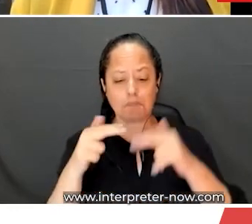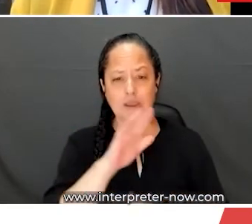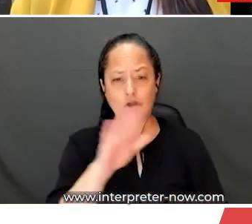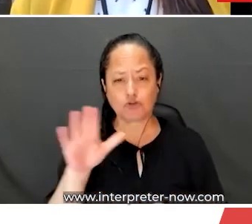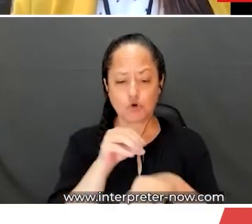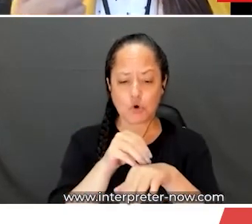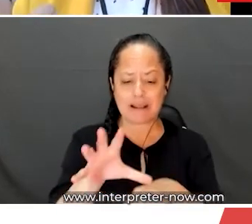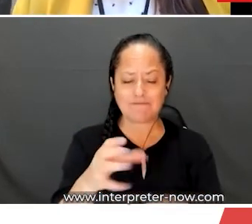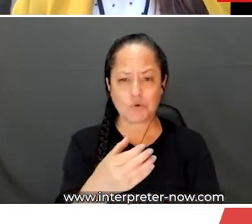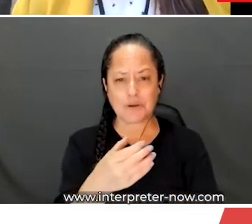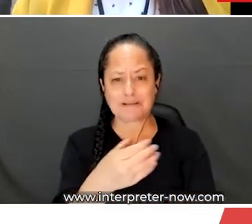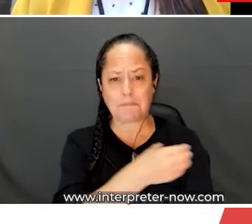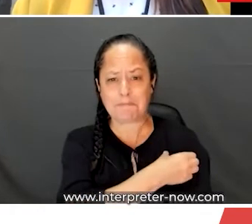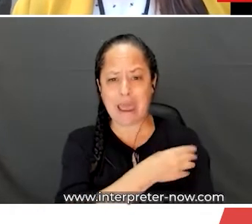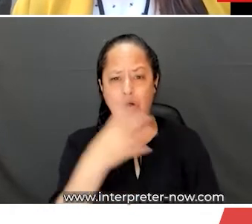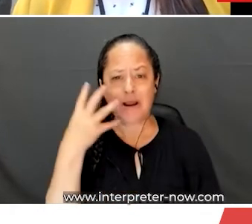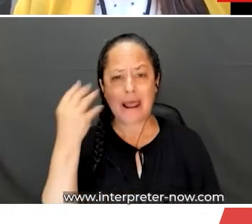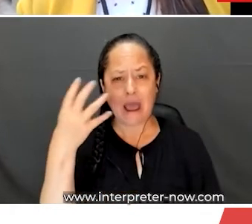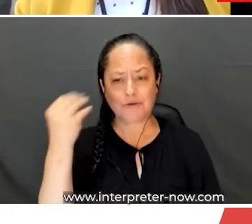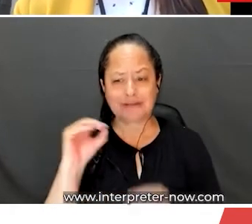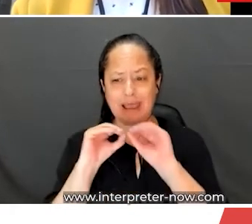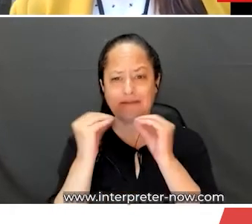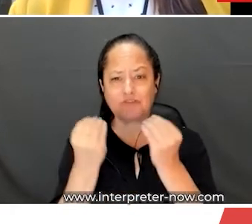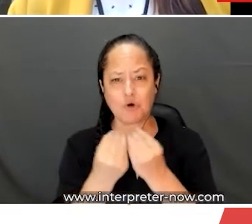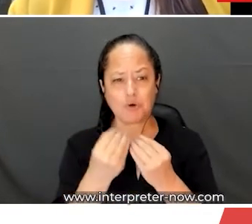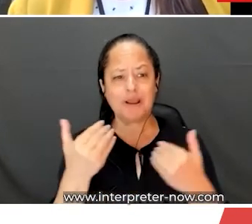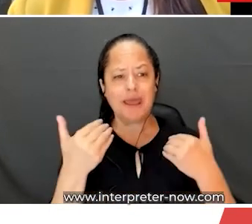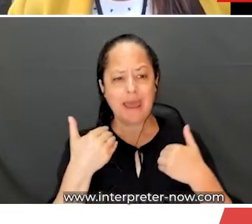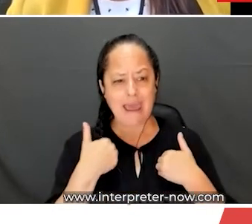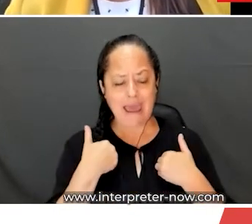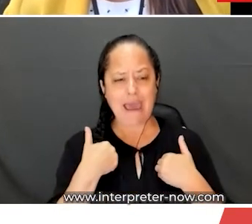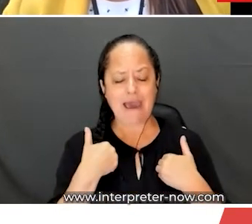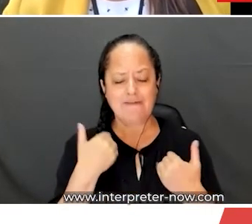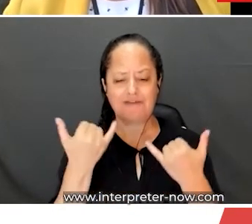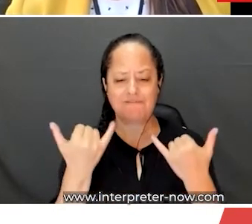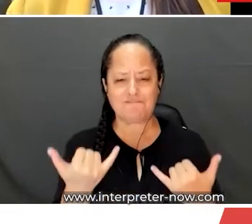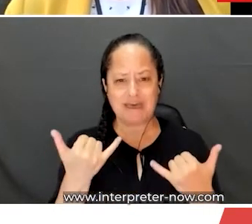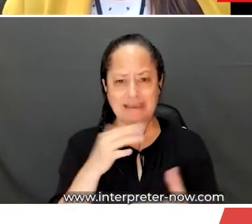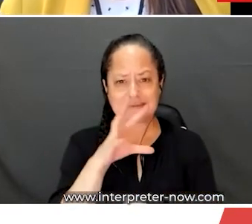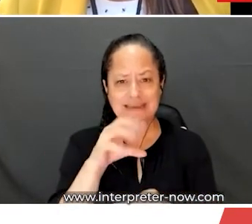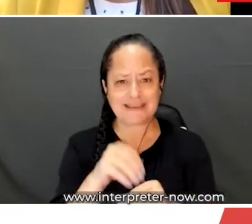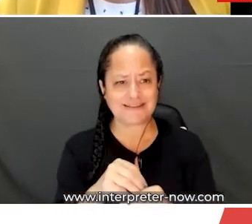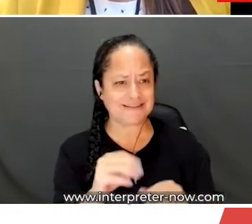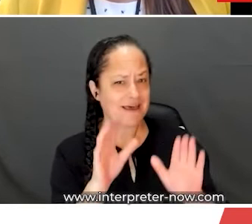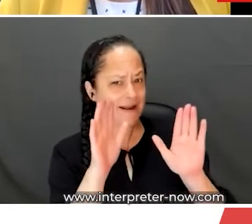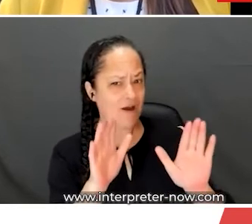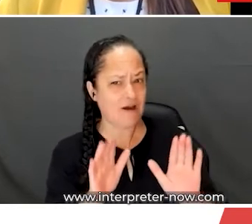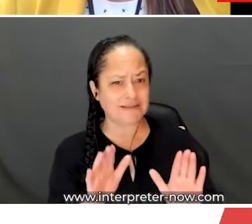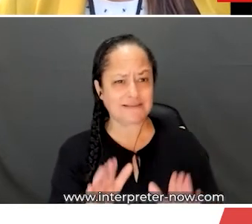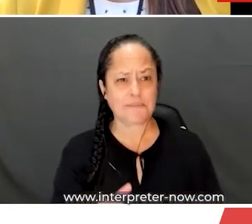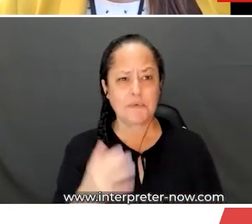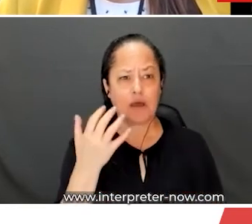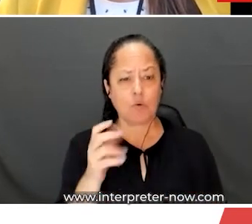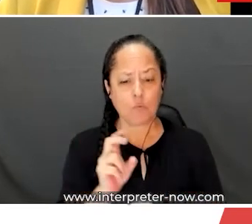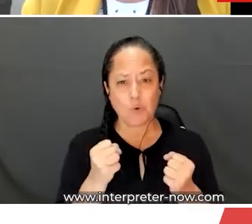influence and power, even outside of the organization, to then have an effect inside. Awesome. I want to jump